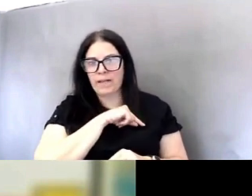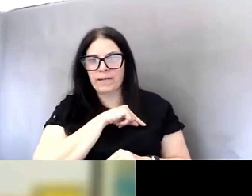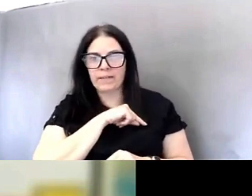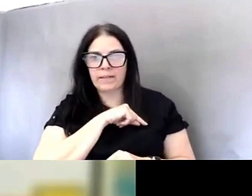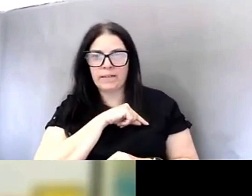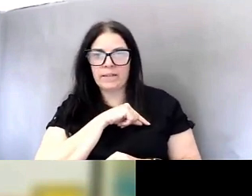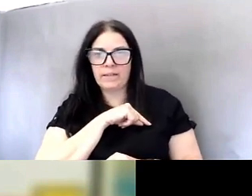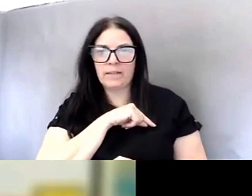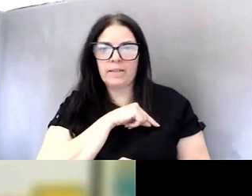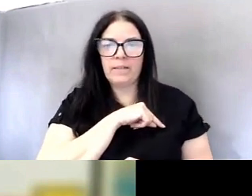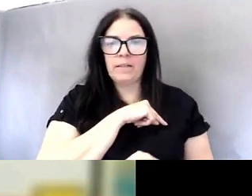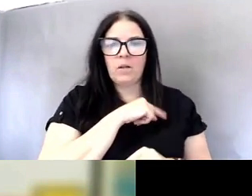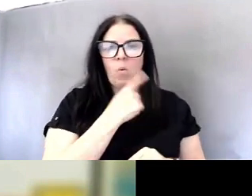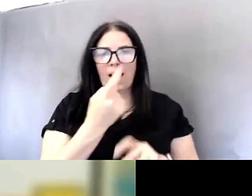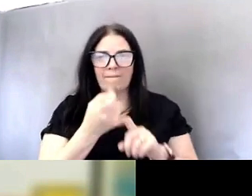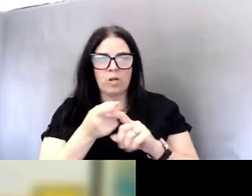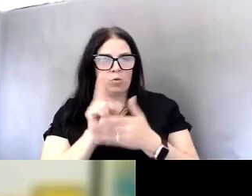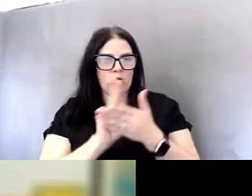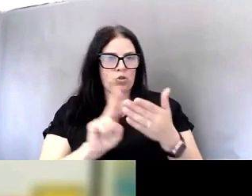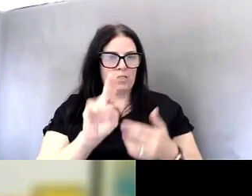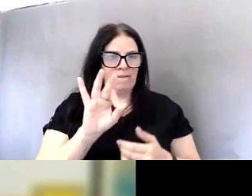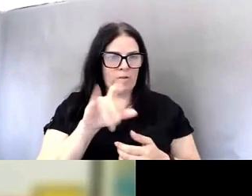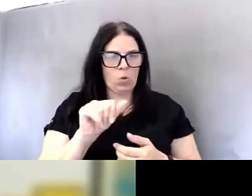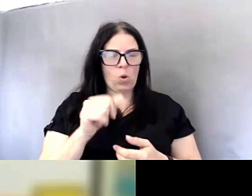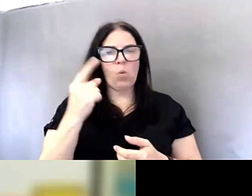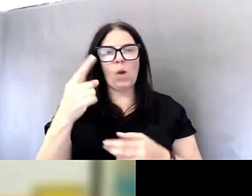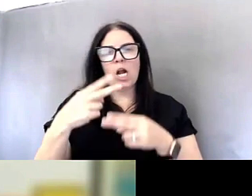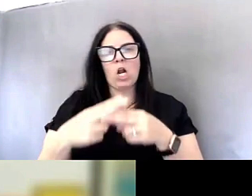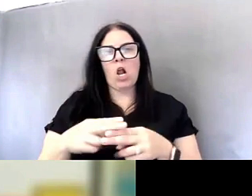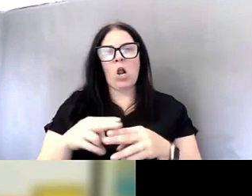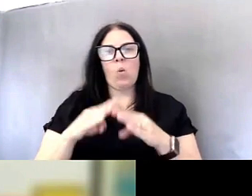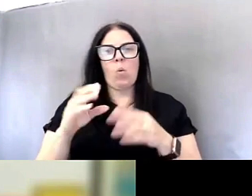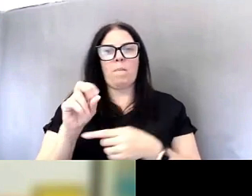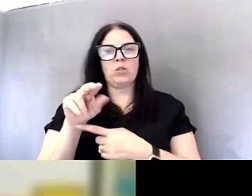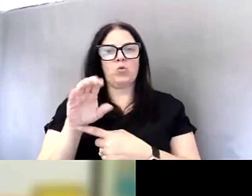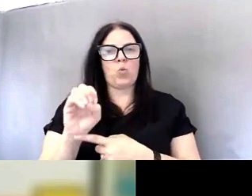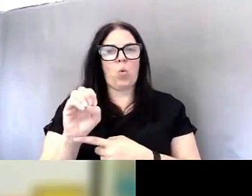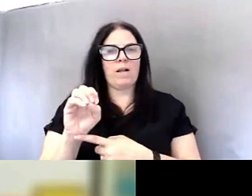the University of Florida and one just simply called Open Source Phonics.